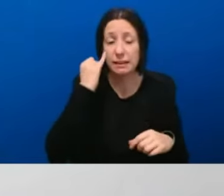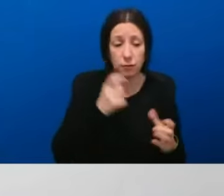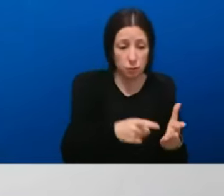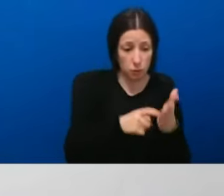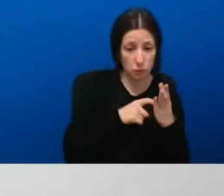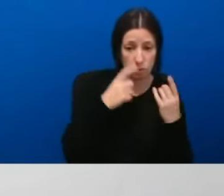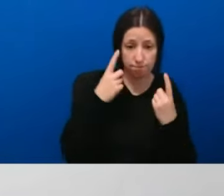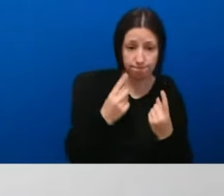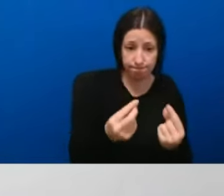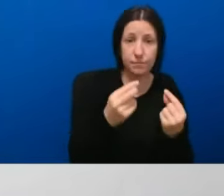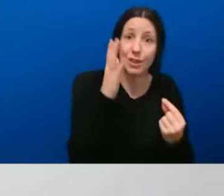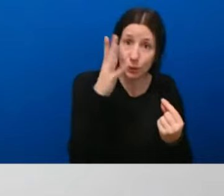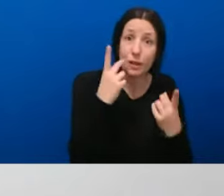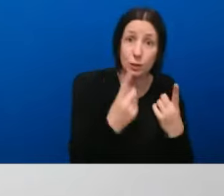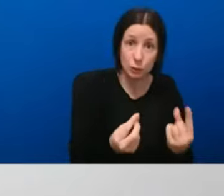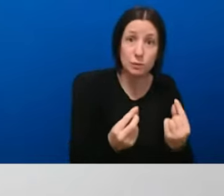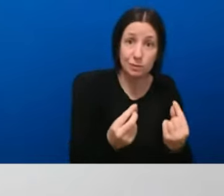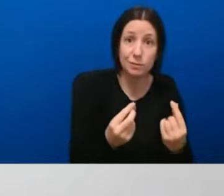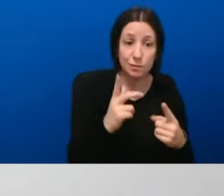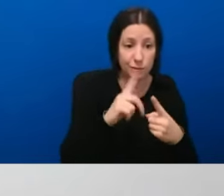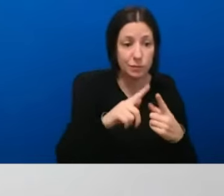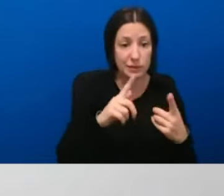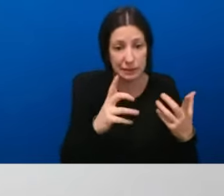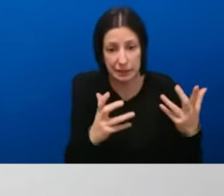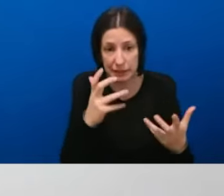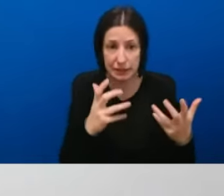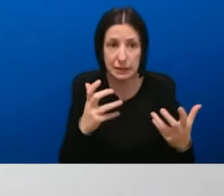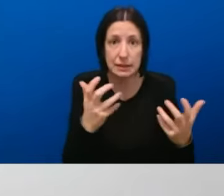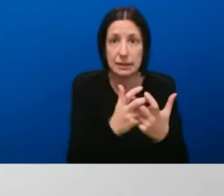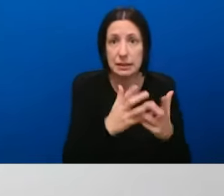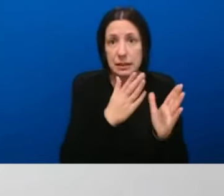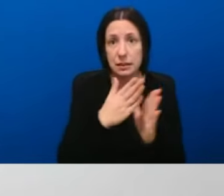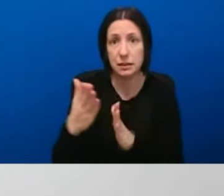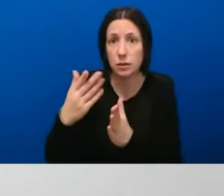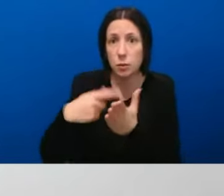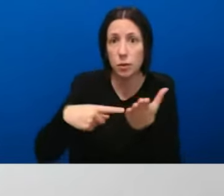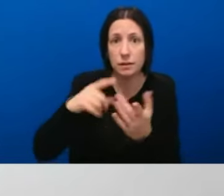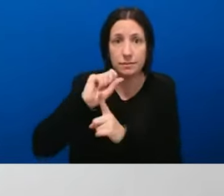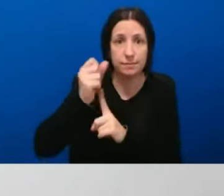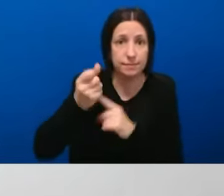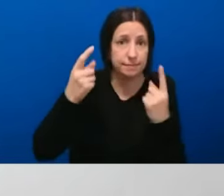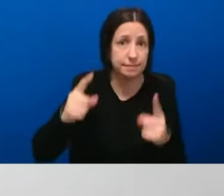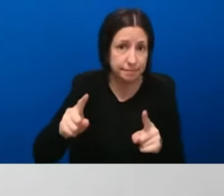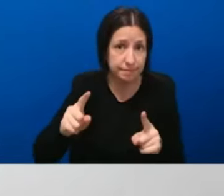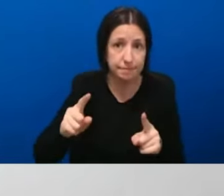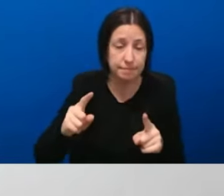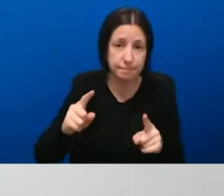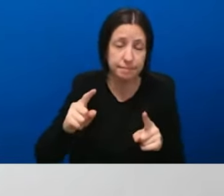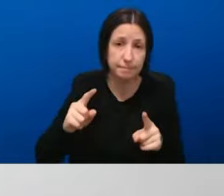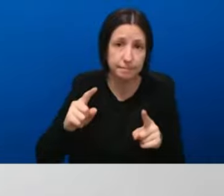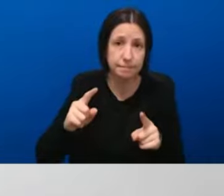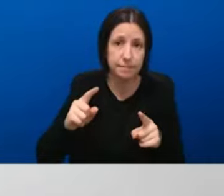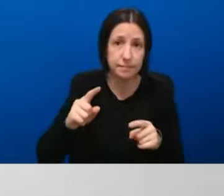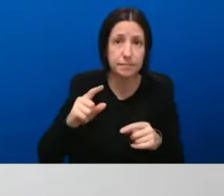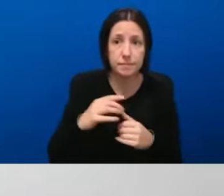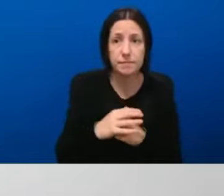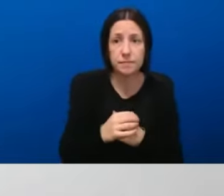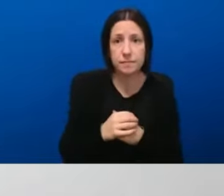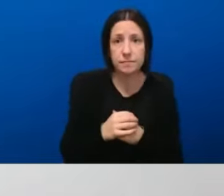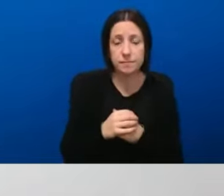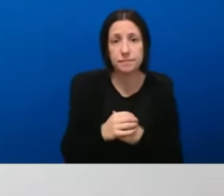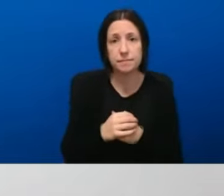will continue to occur throughout the entire season in regards to preparation for the next real drought